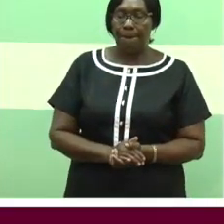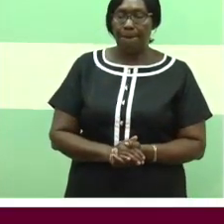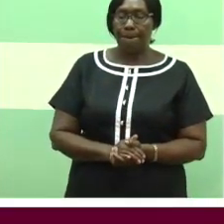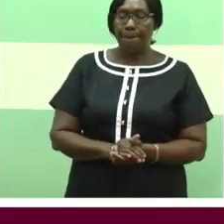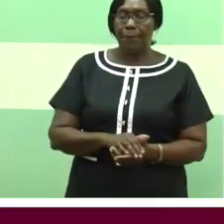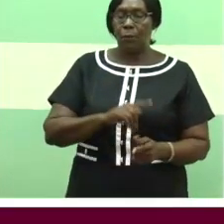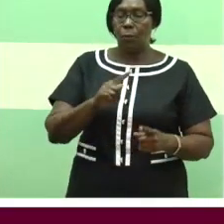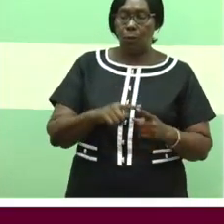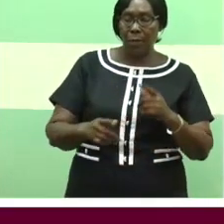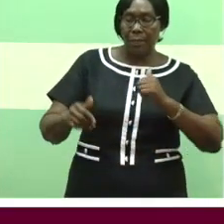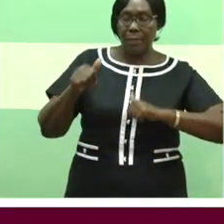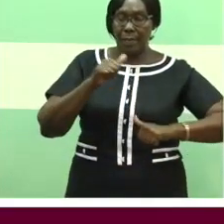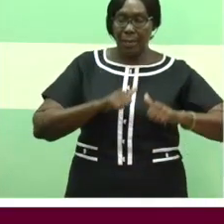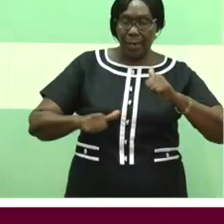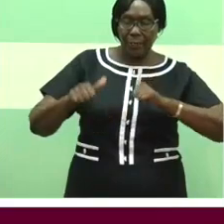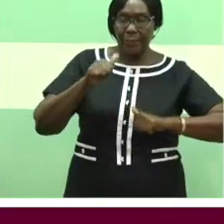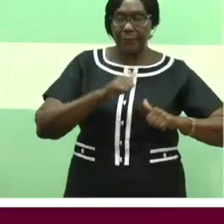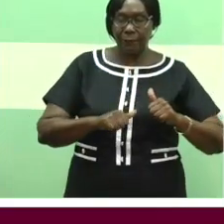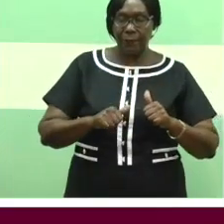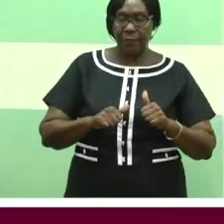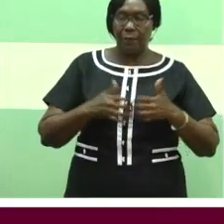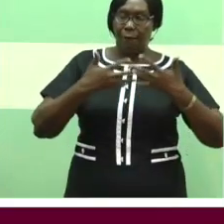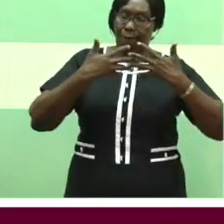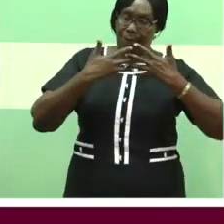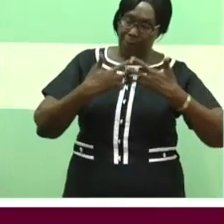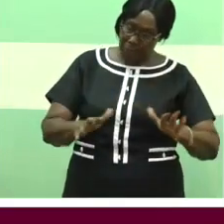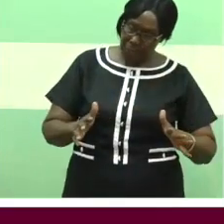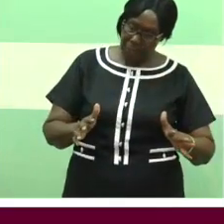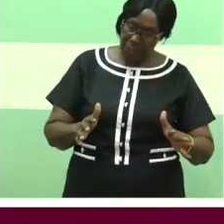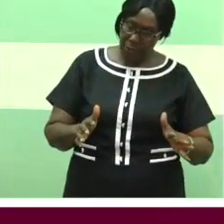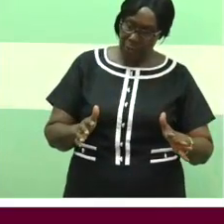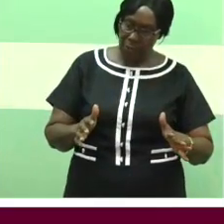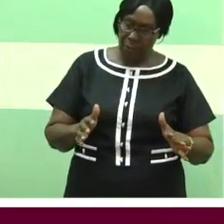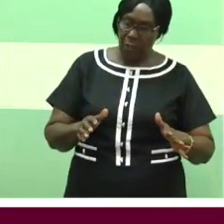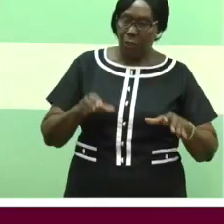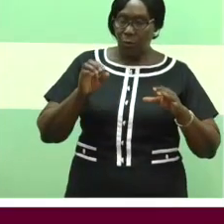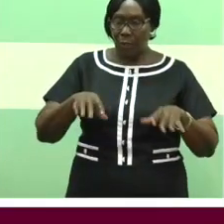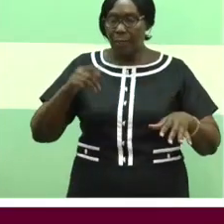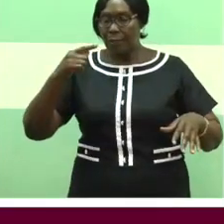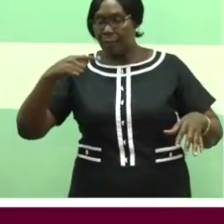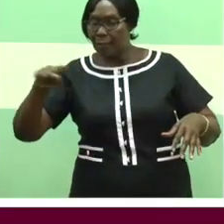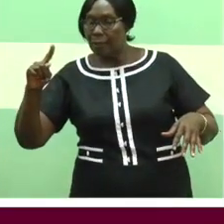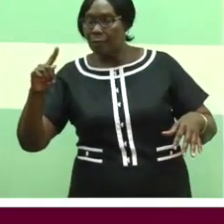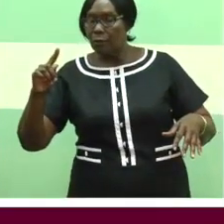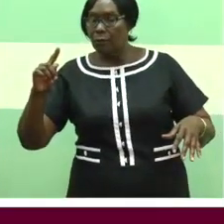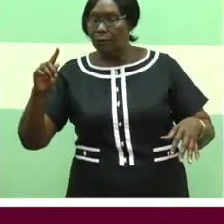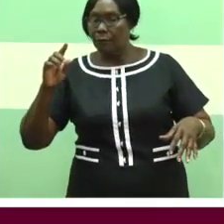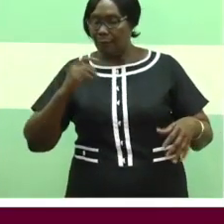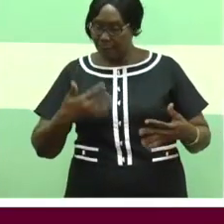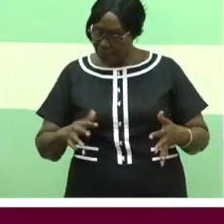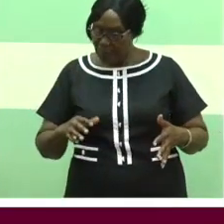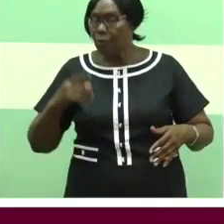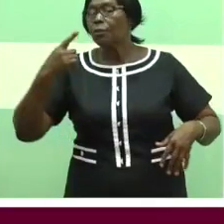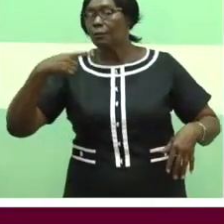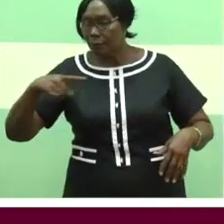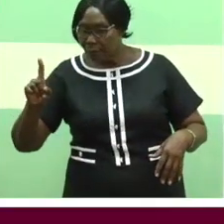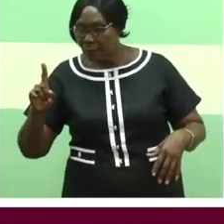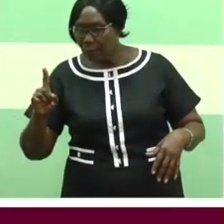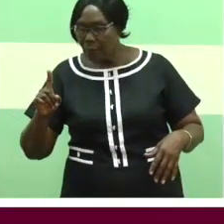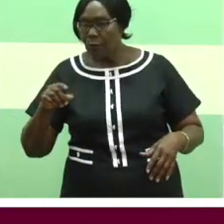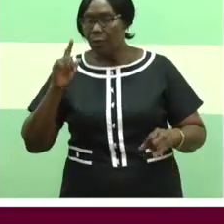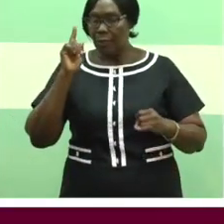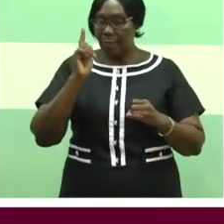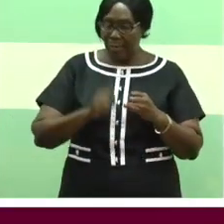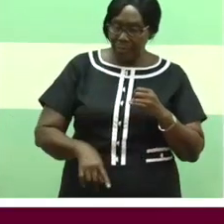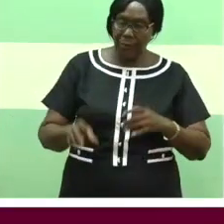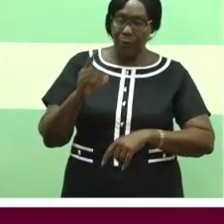the activity has been completed, you can check it off. So it means that at the end of the